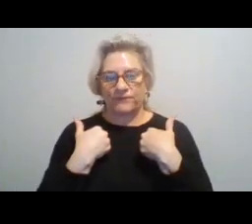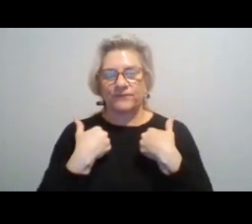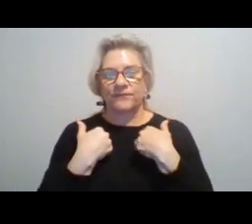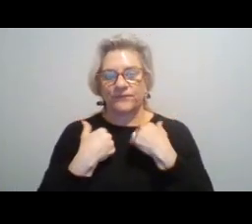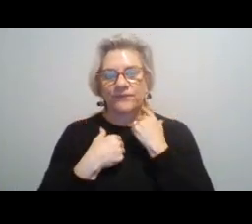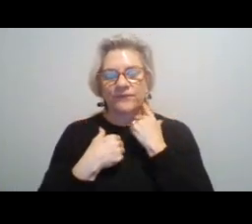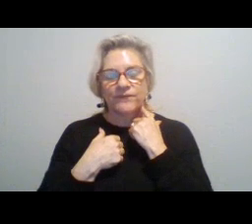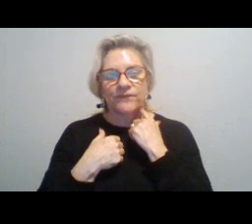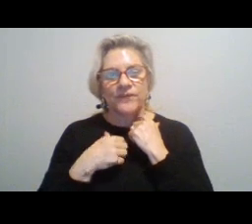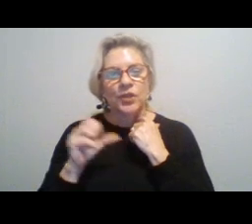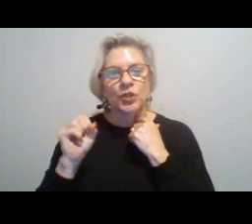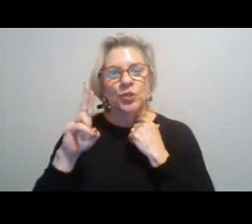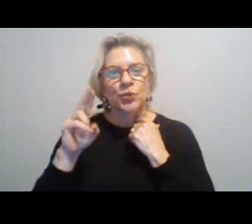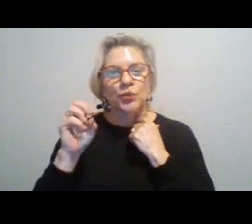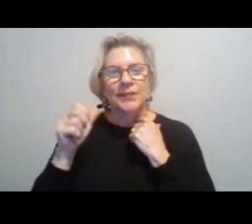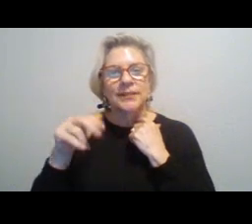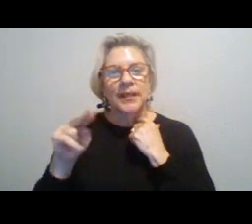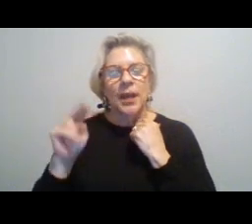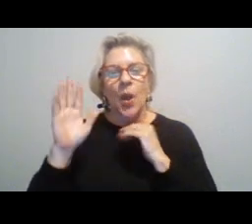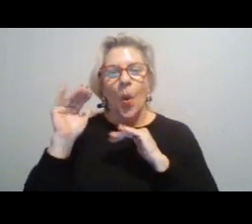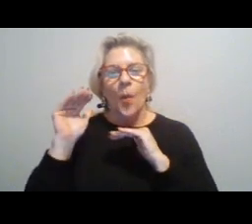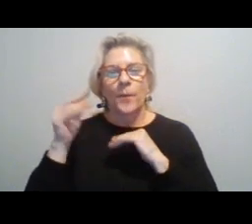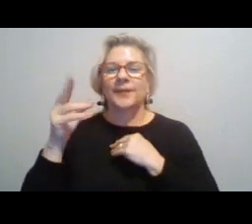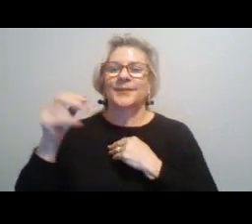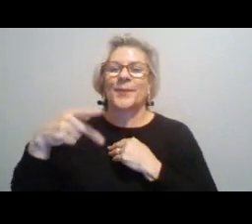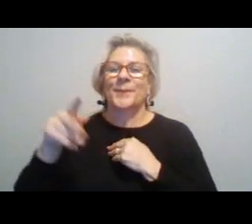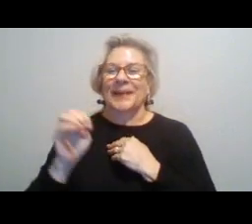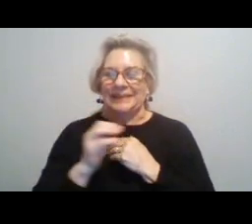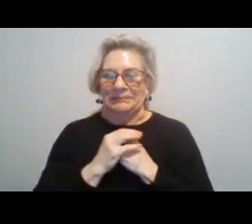We have Susan Hope.